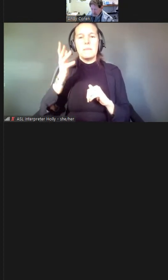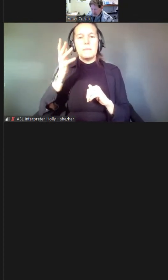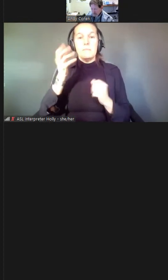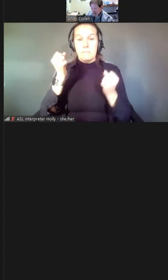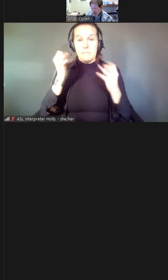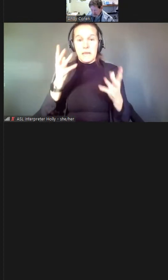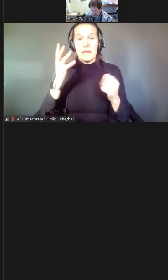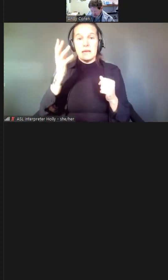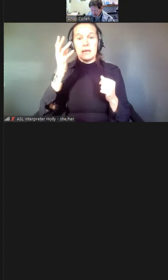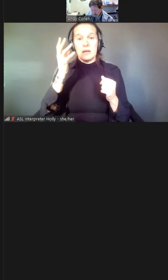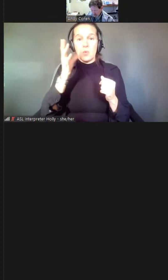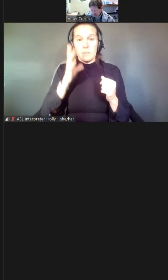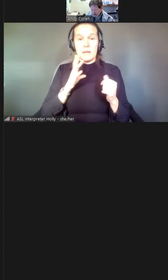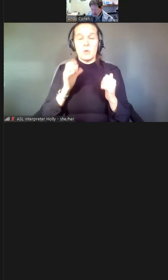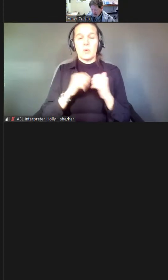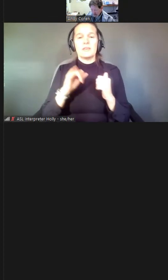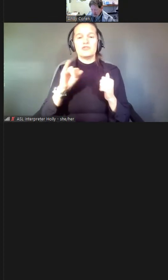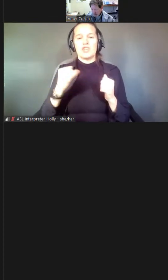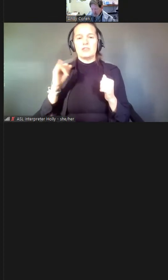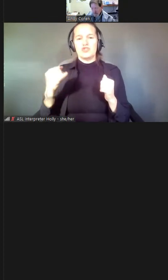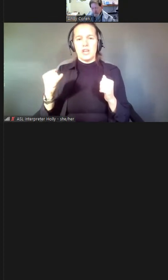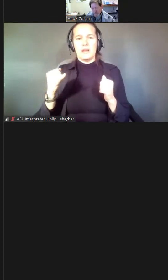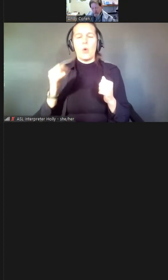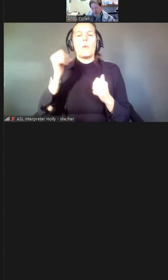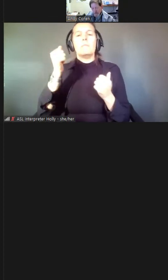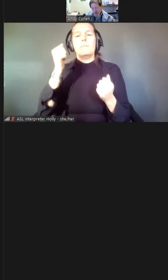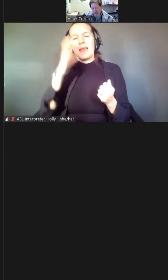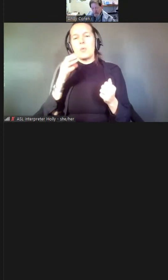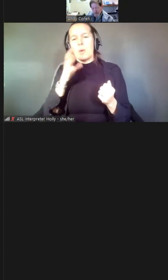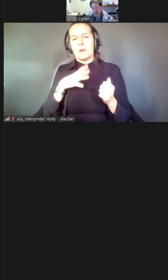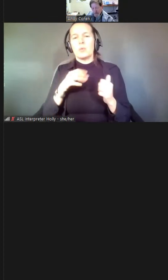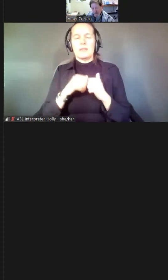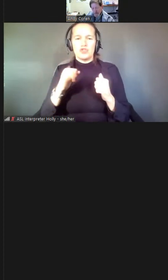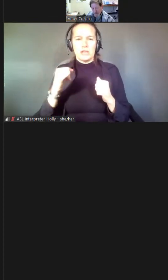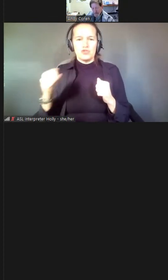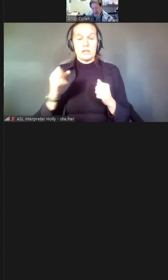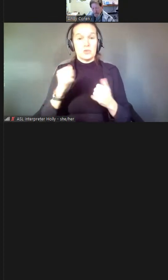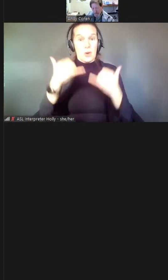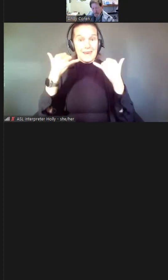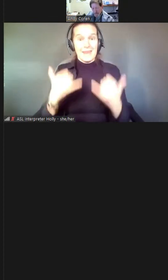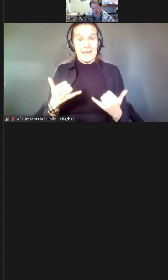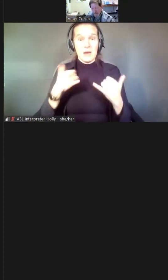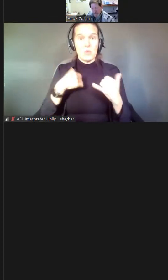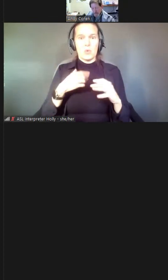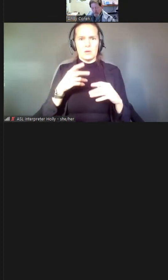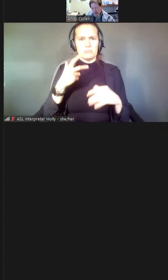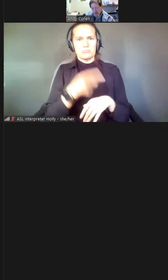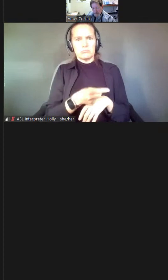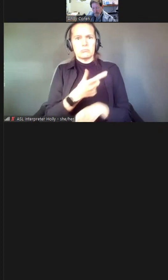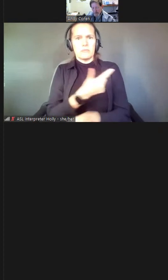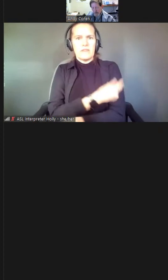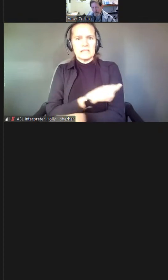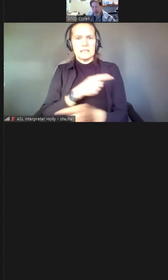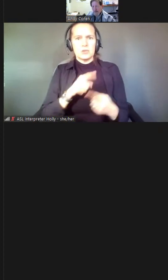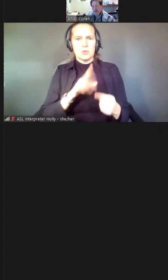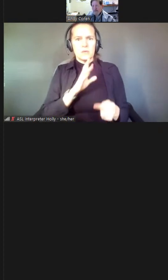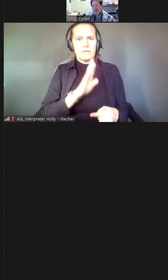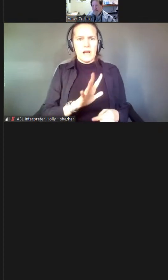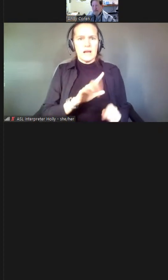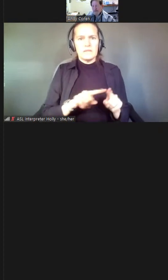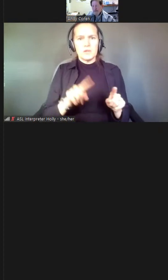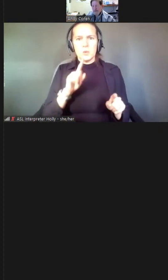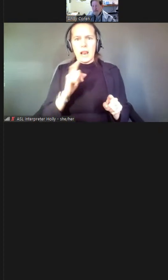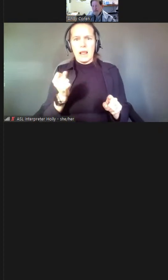Johnson vaccine, you talked about that. Now that we're giving vaccines to 5 to 11-year-olds a little bit more, have you seen